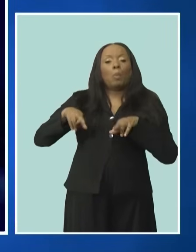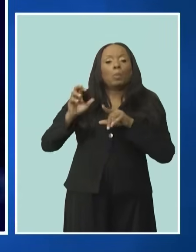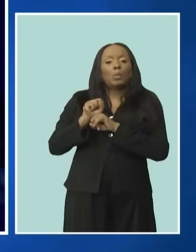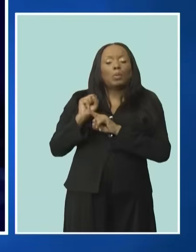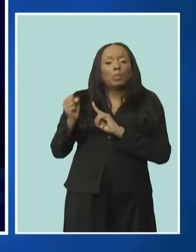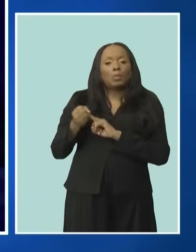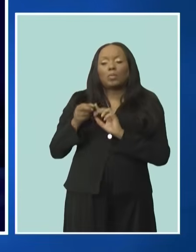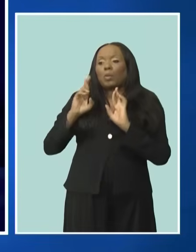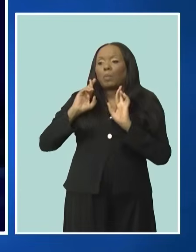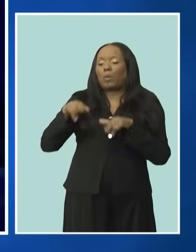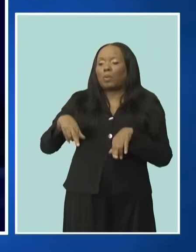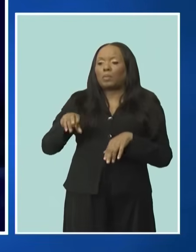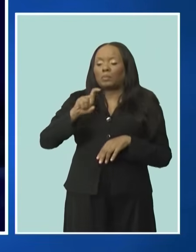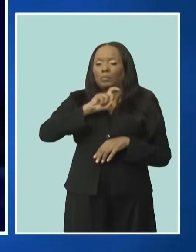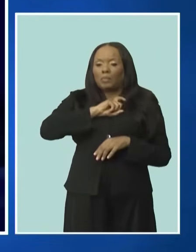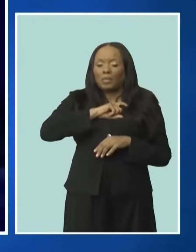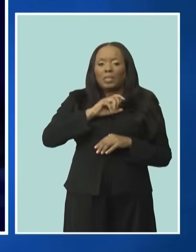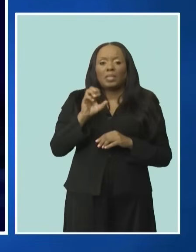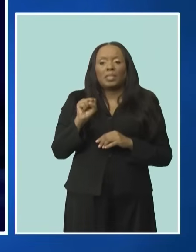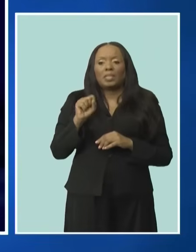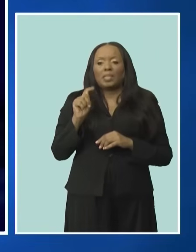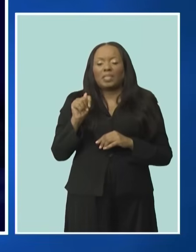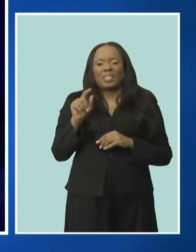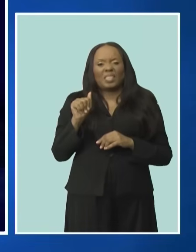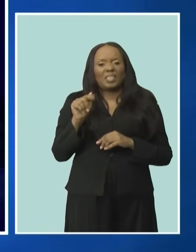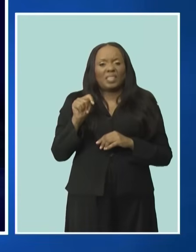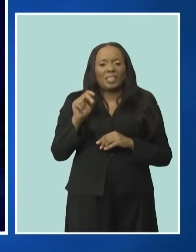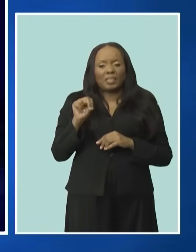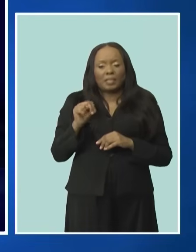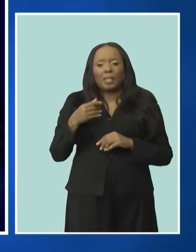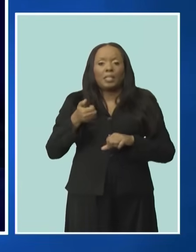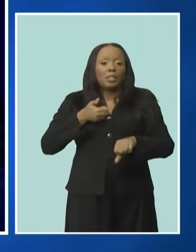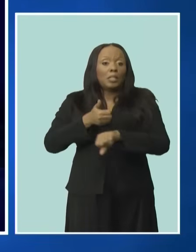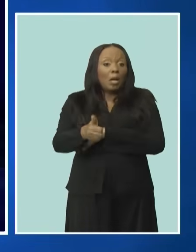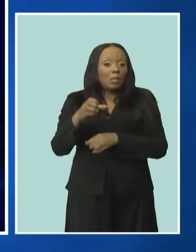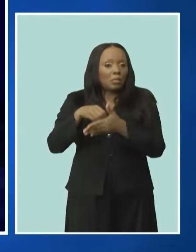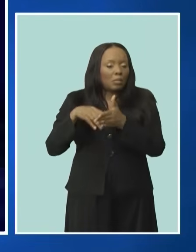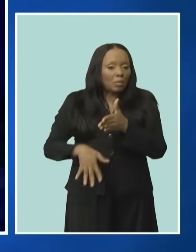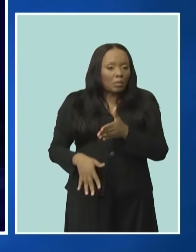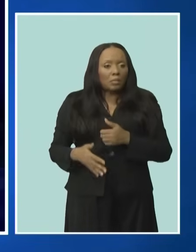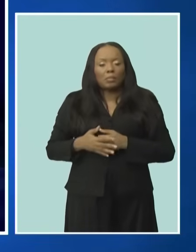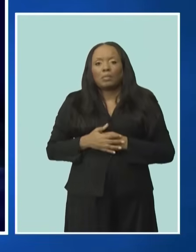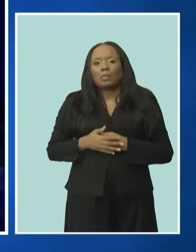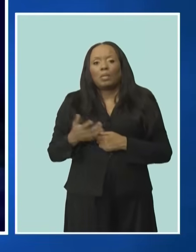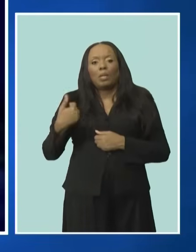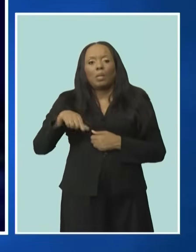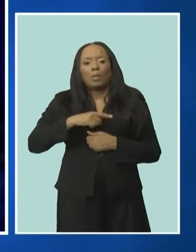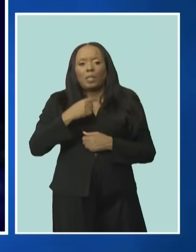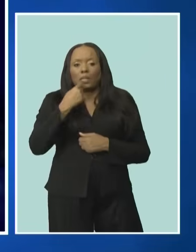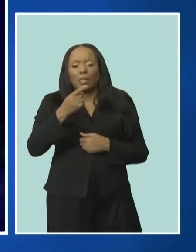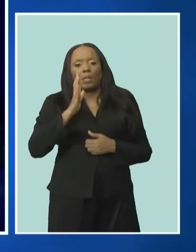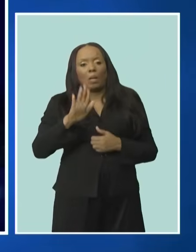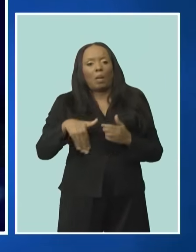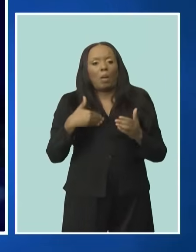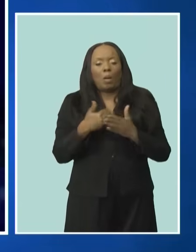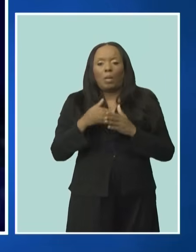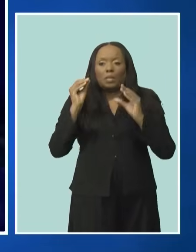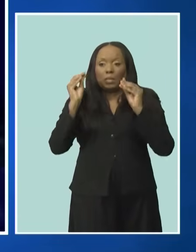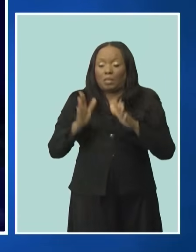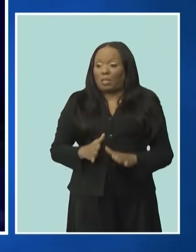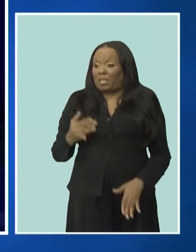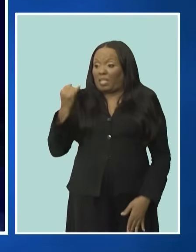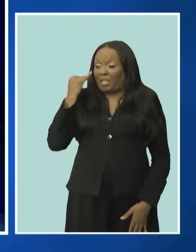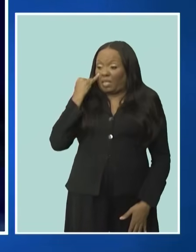police station and insist that the student be charged, because we are telling all of our members that anytime they